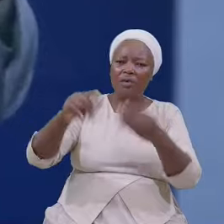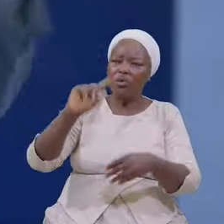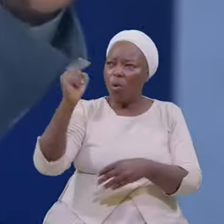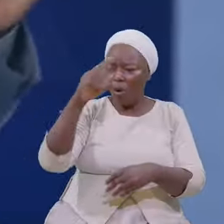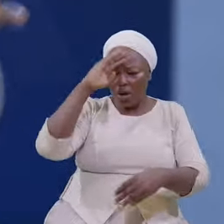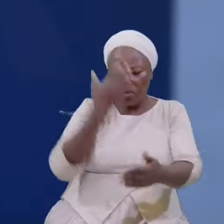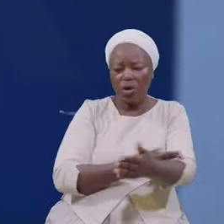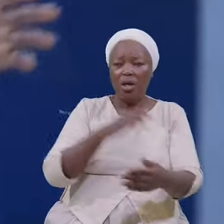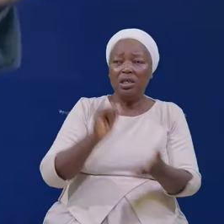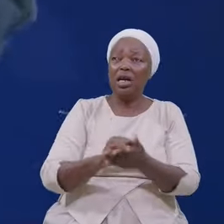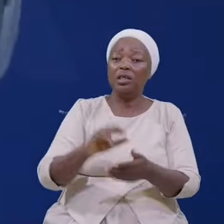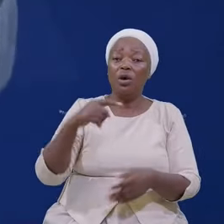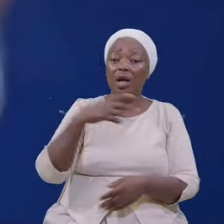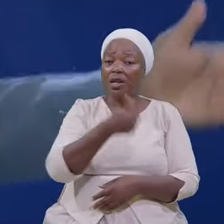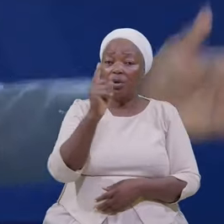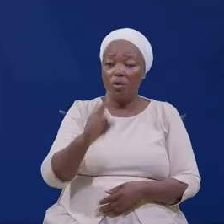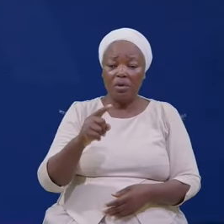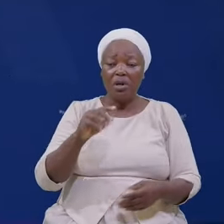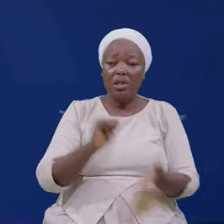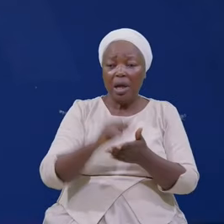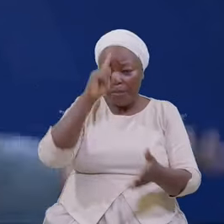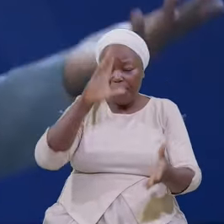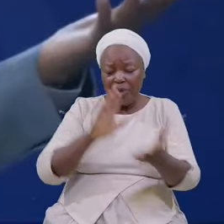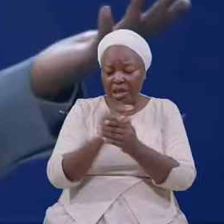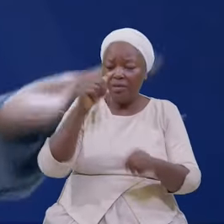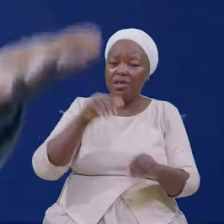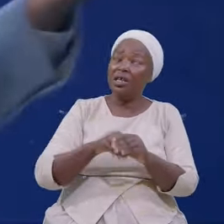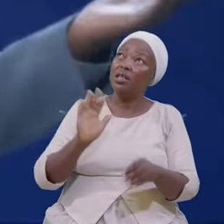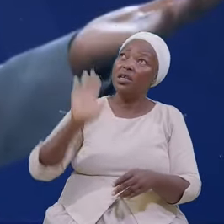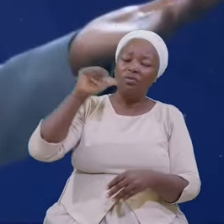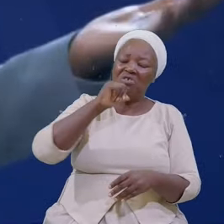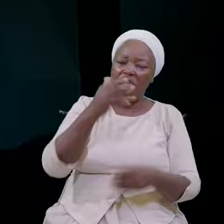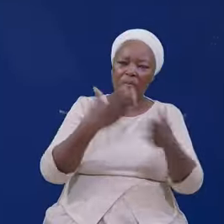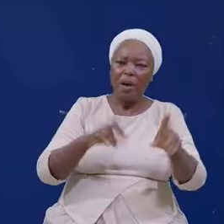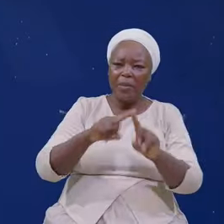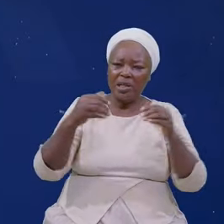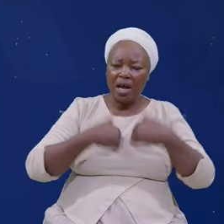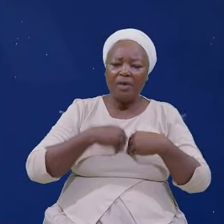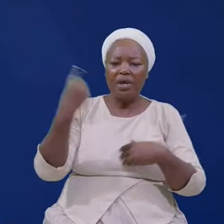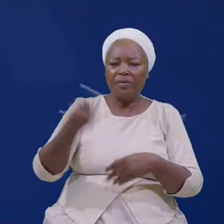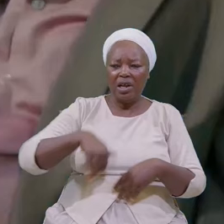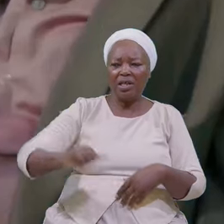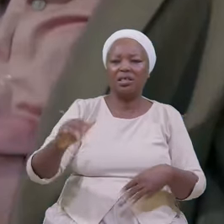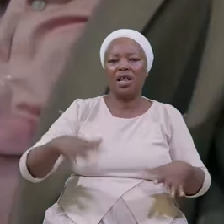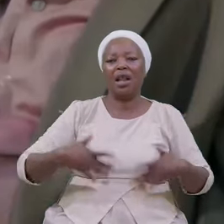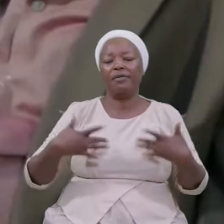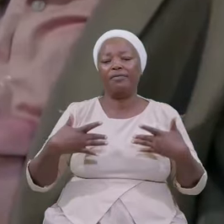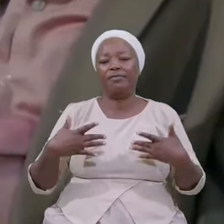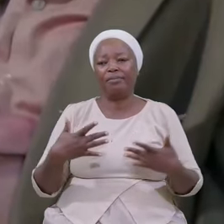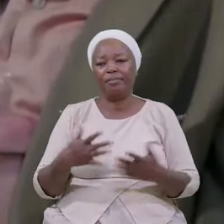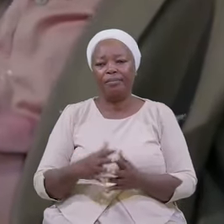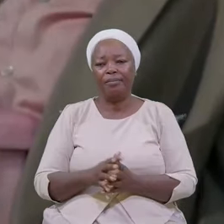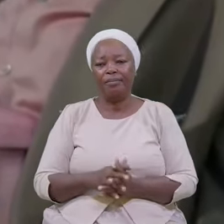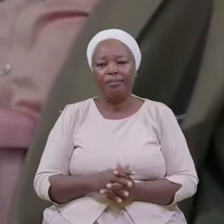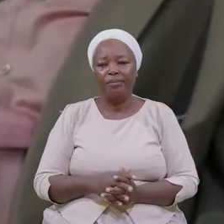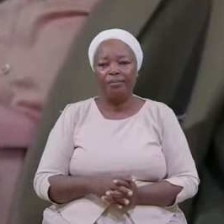that whosoever believes in him will not perish but have car Dieu a tant